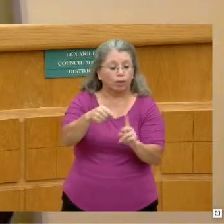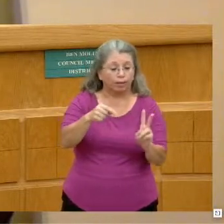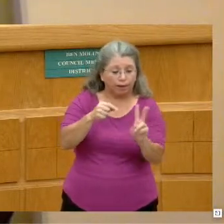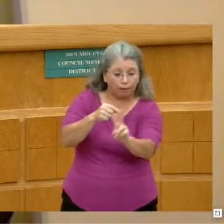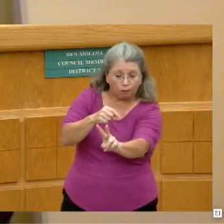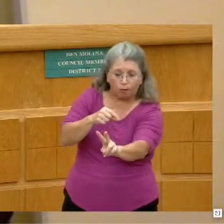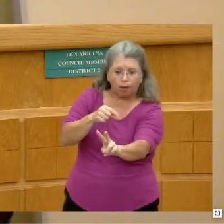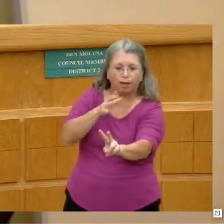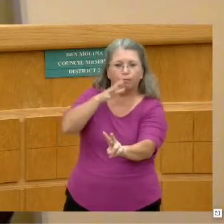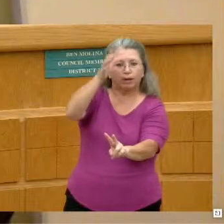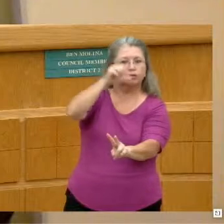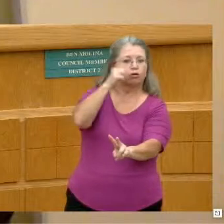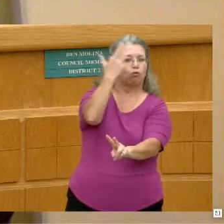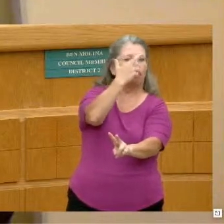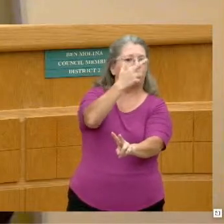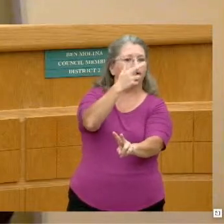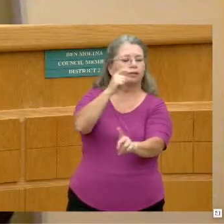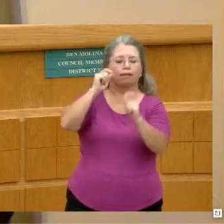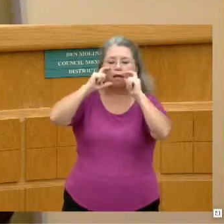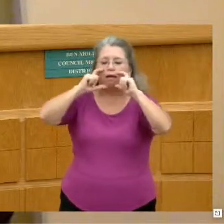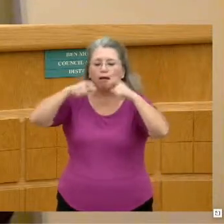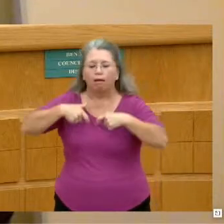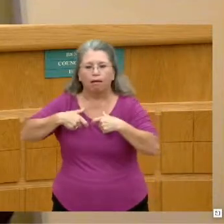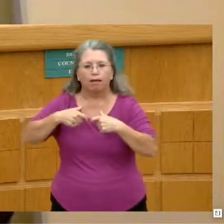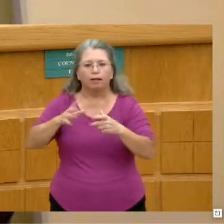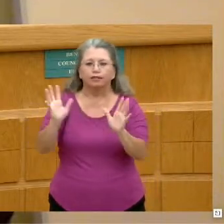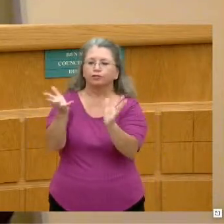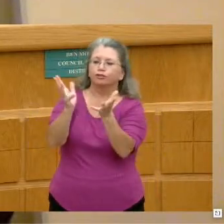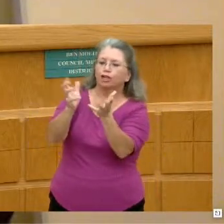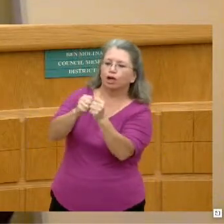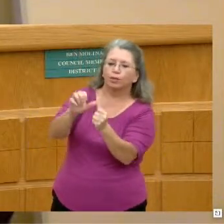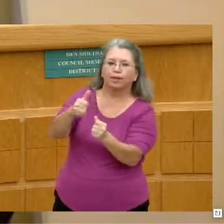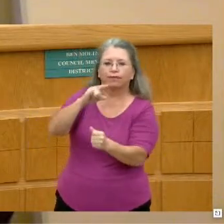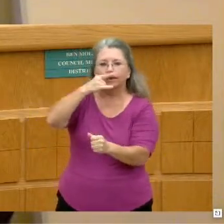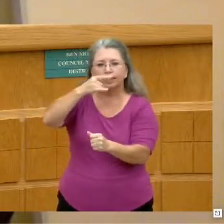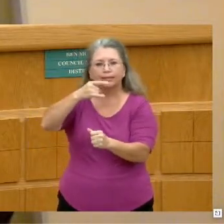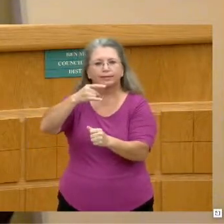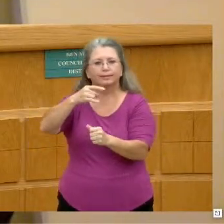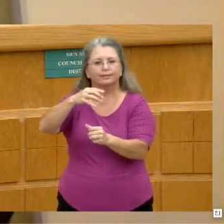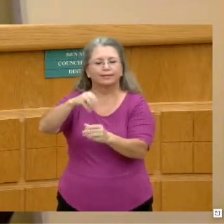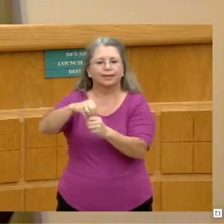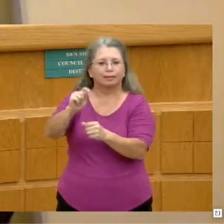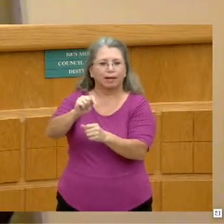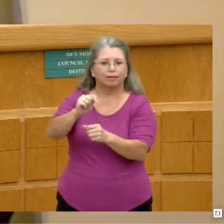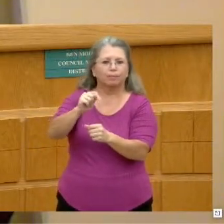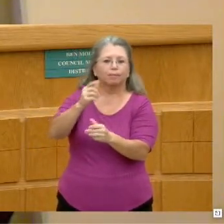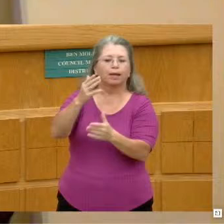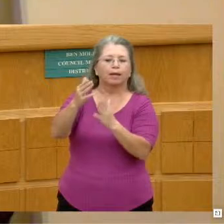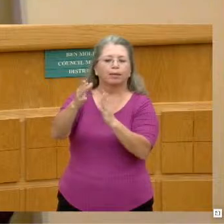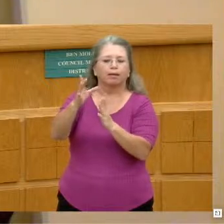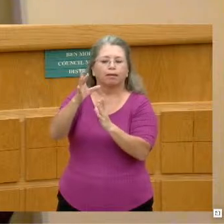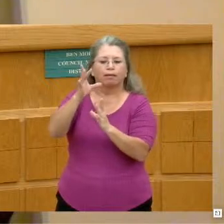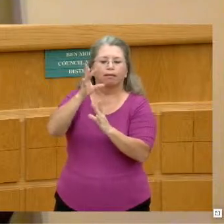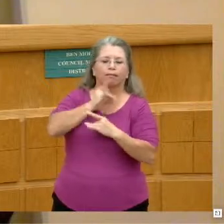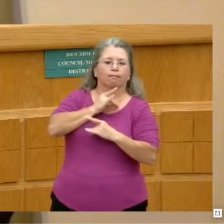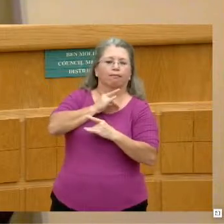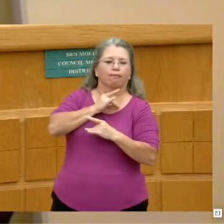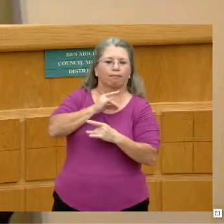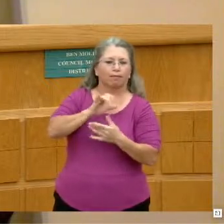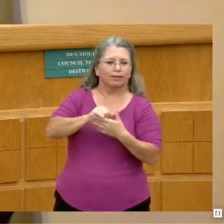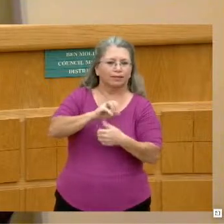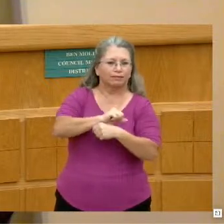their mask and they start talking to other children that are in the bathroom, sometimes picking up the virus or spreading the